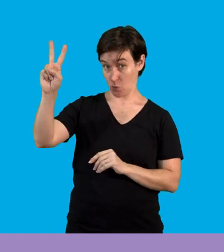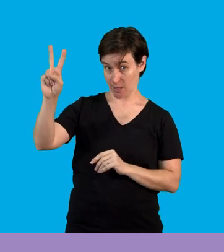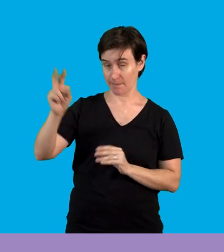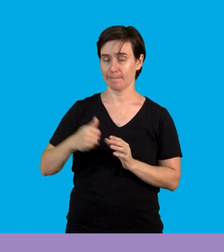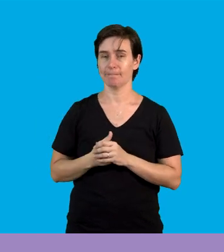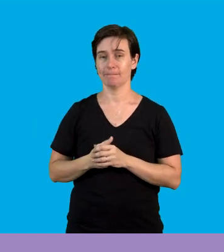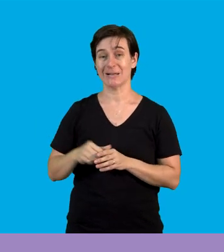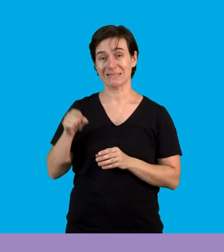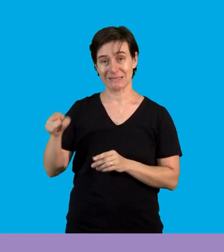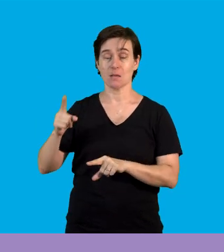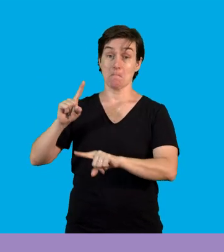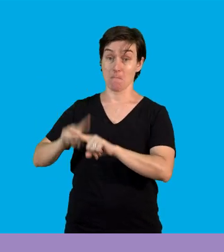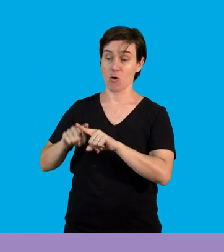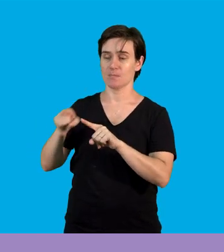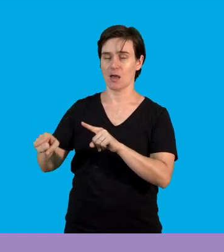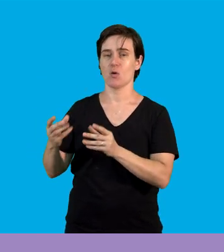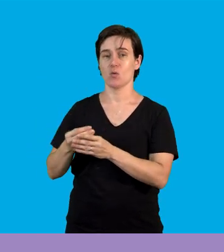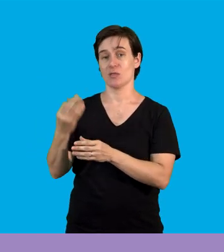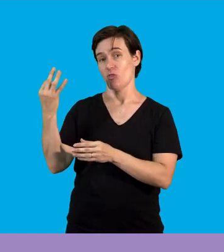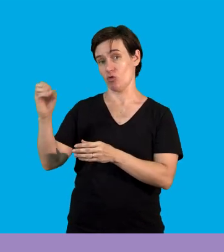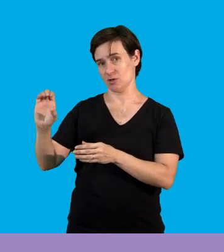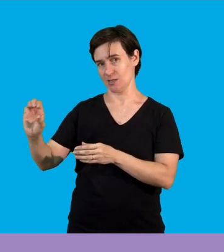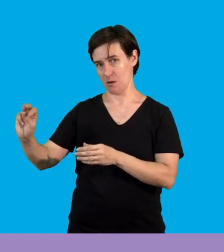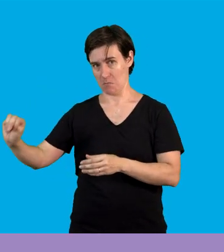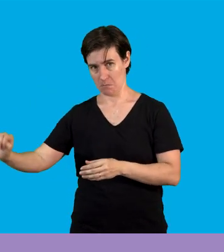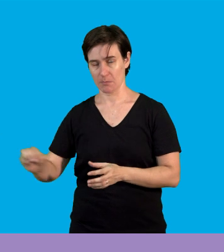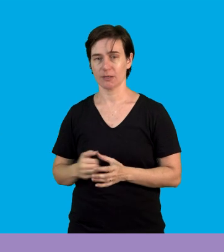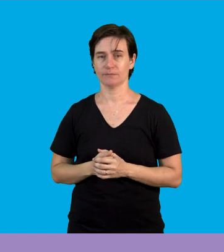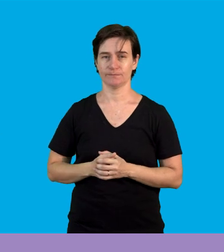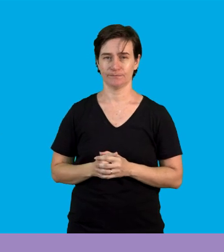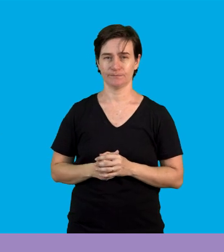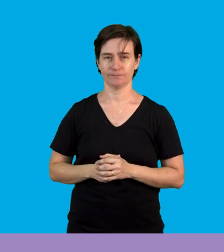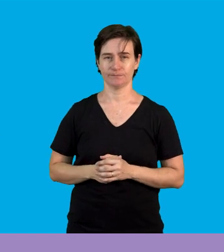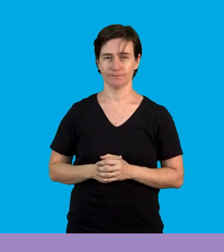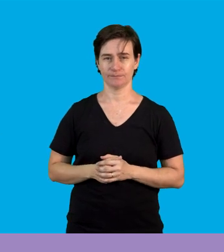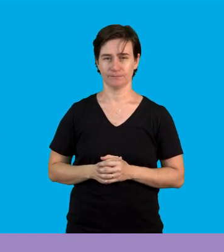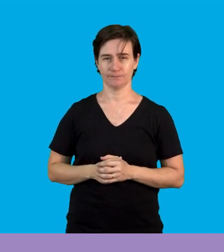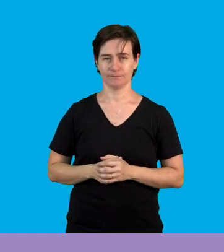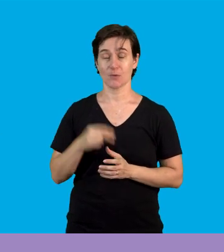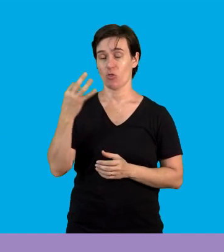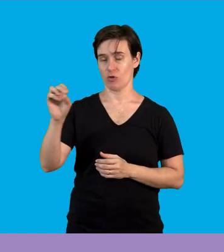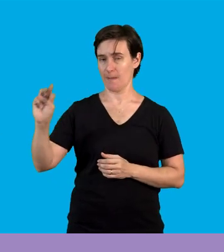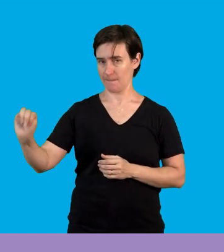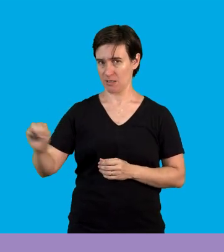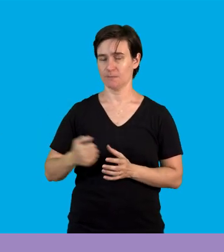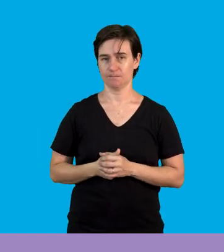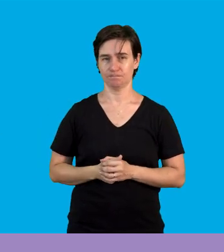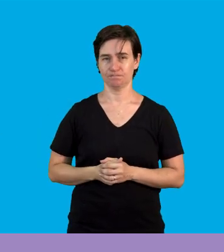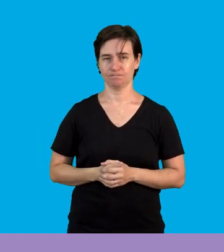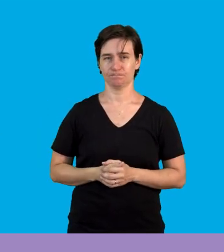meters. And we are going to multiply that by the height, which is our 30 meters.